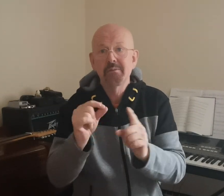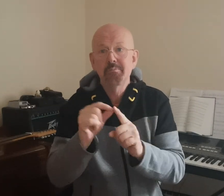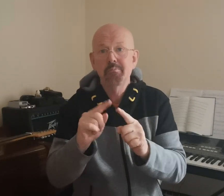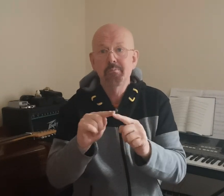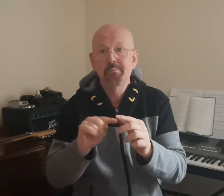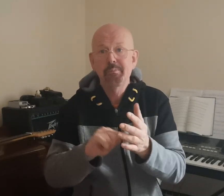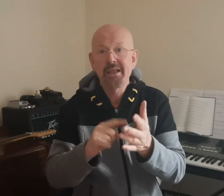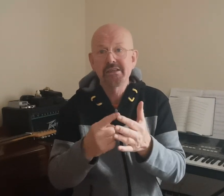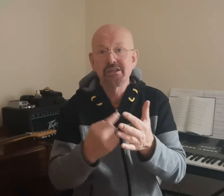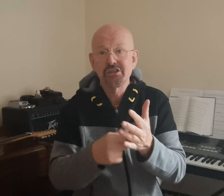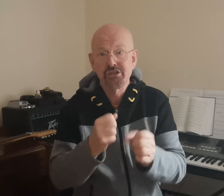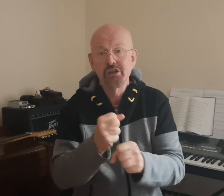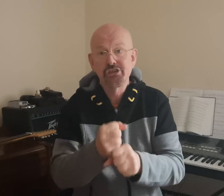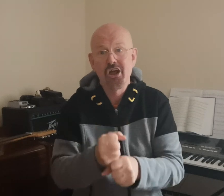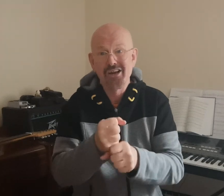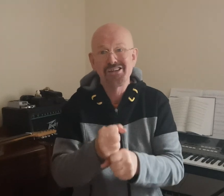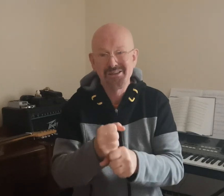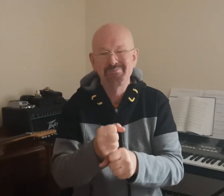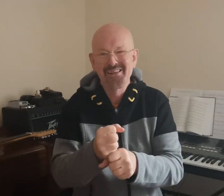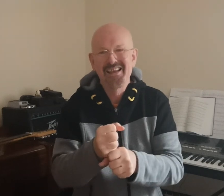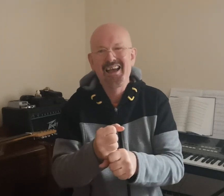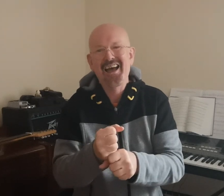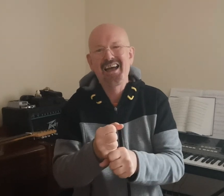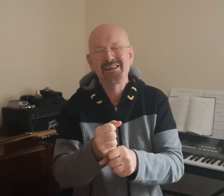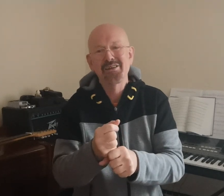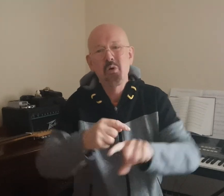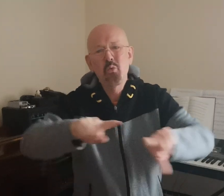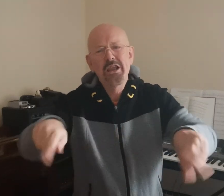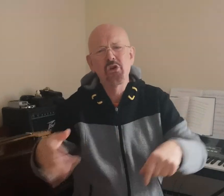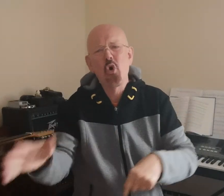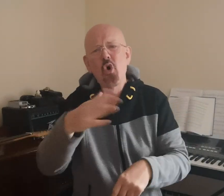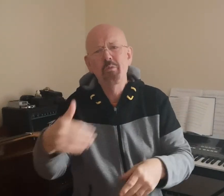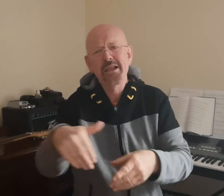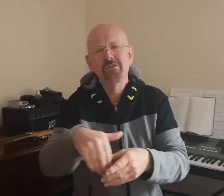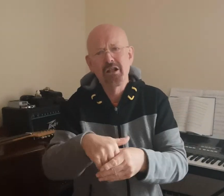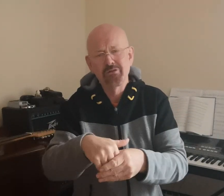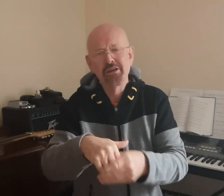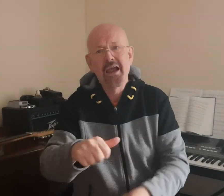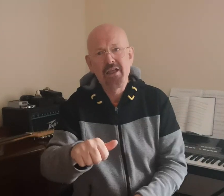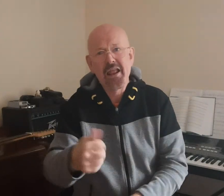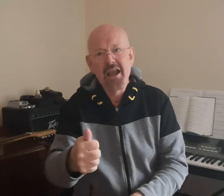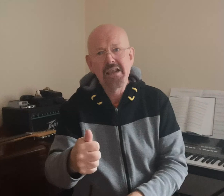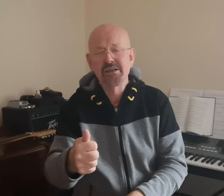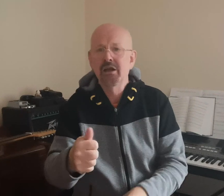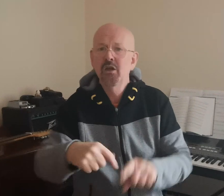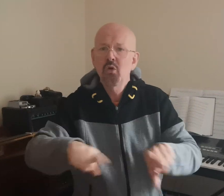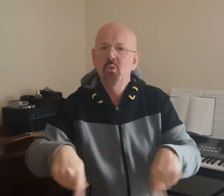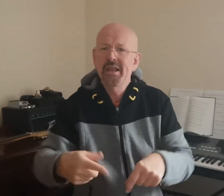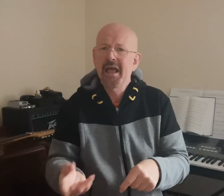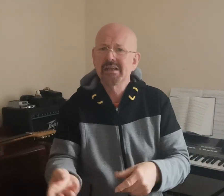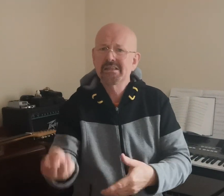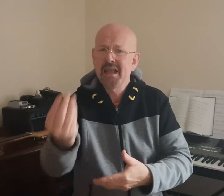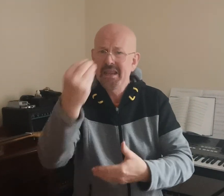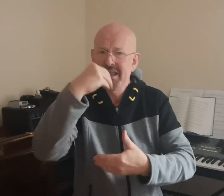St. Peter's Church, and we can all be involved. And then later,